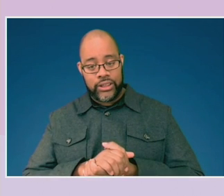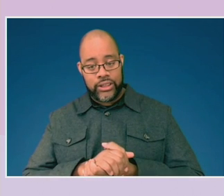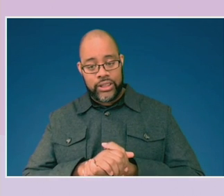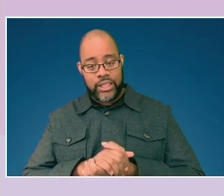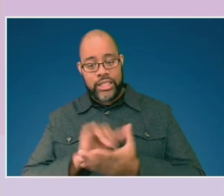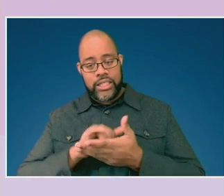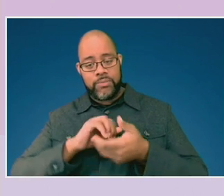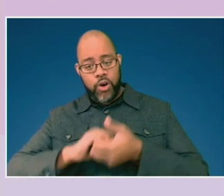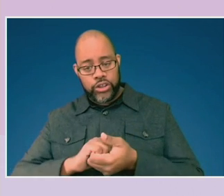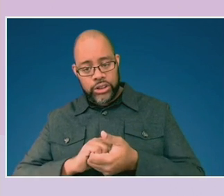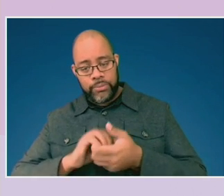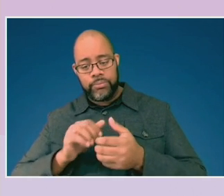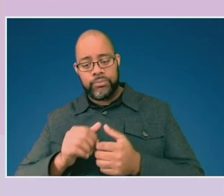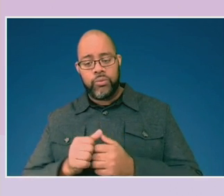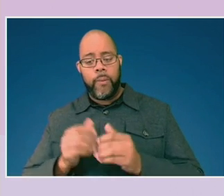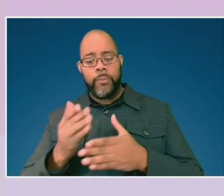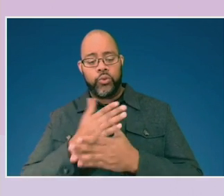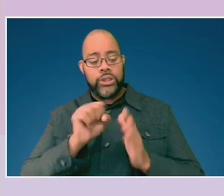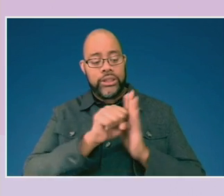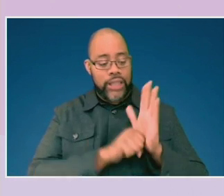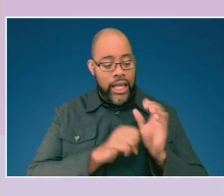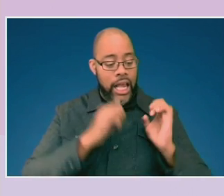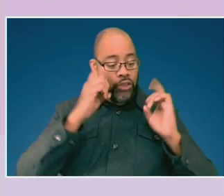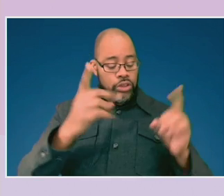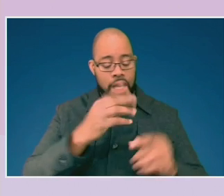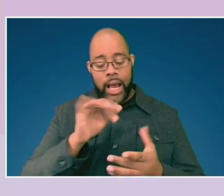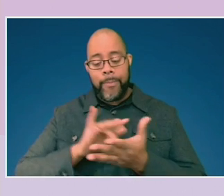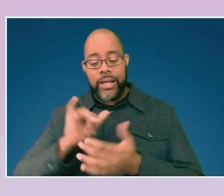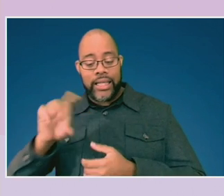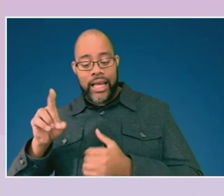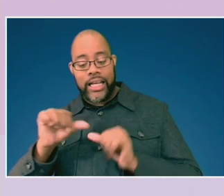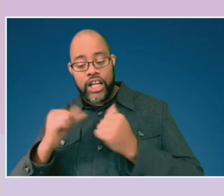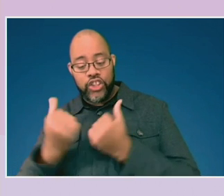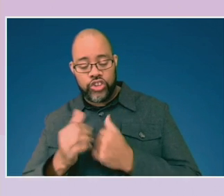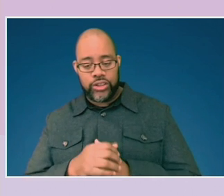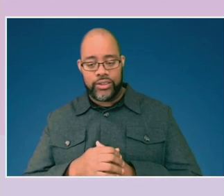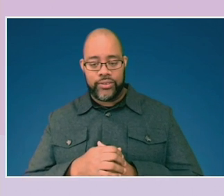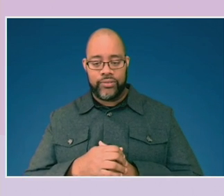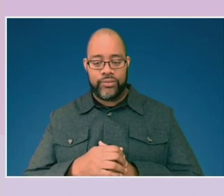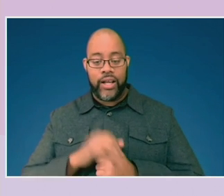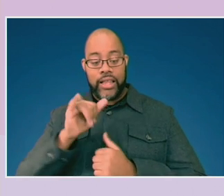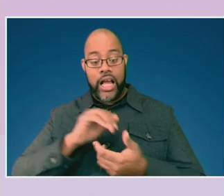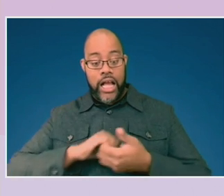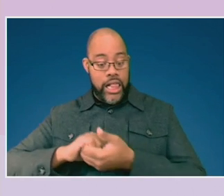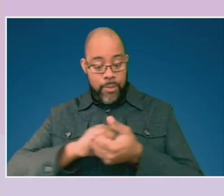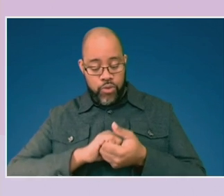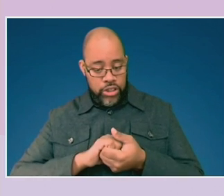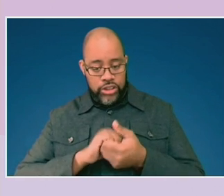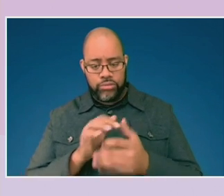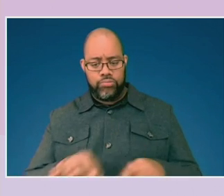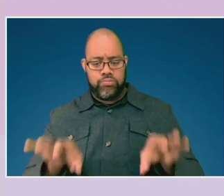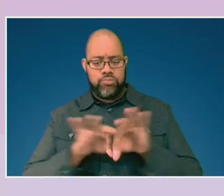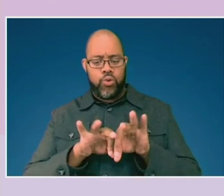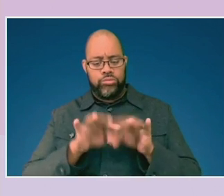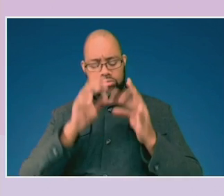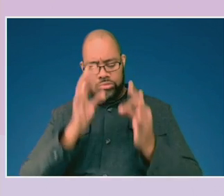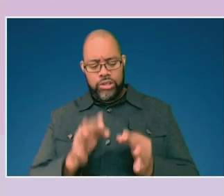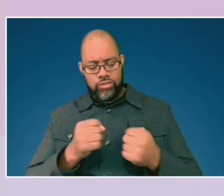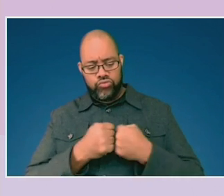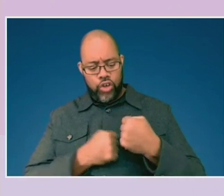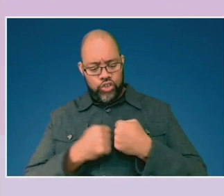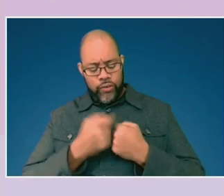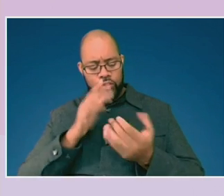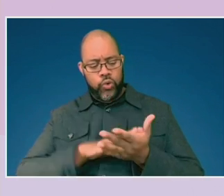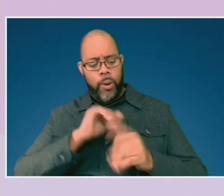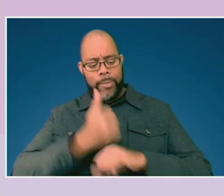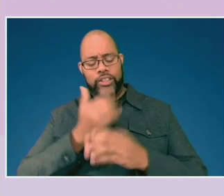partnership and collaboration between state education and Medicaid agencies. These collaborations are critical to decide the structures for school-based